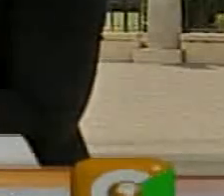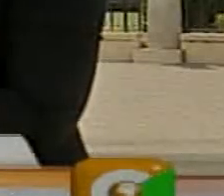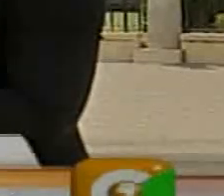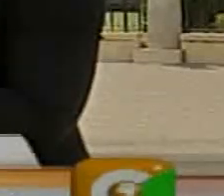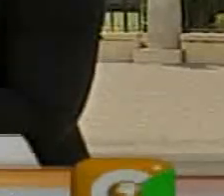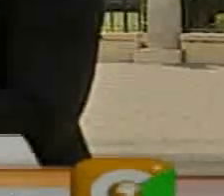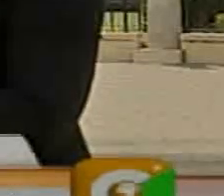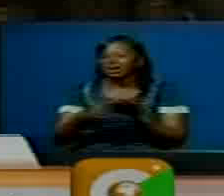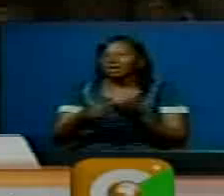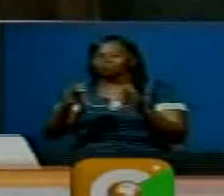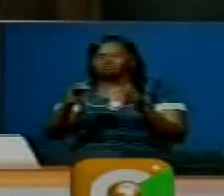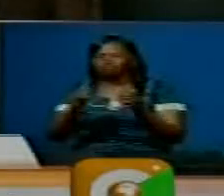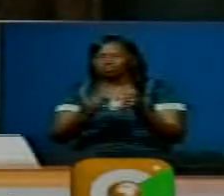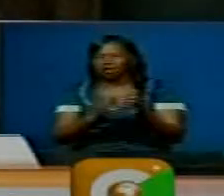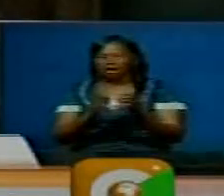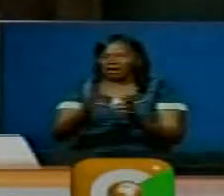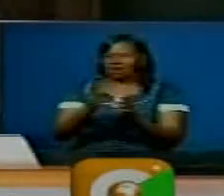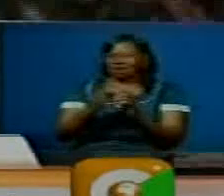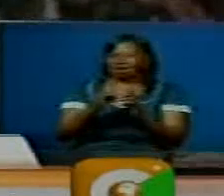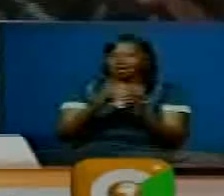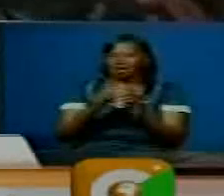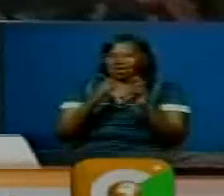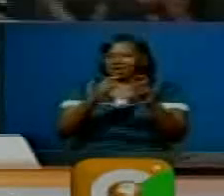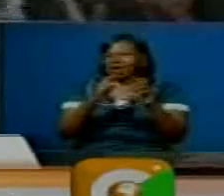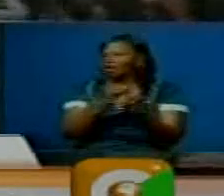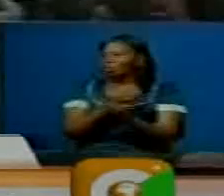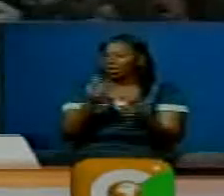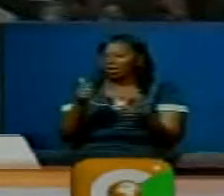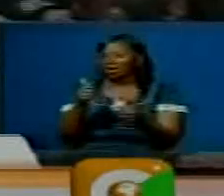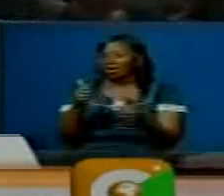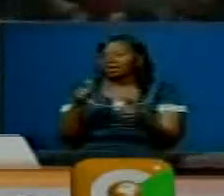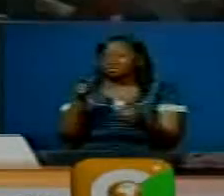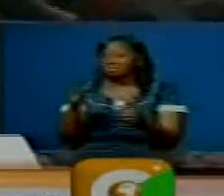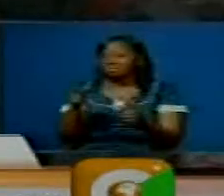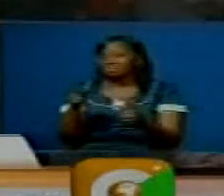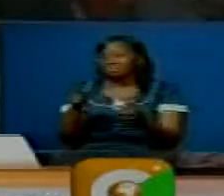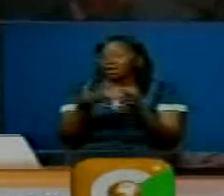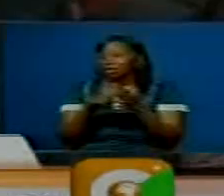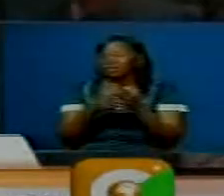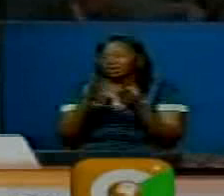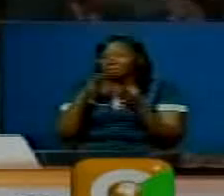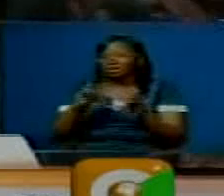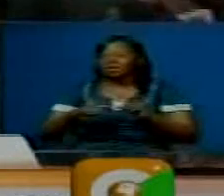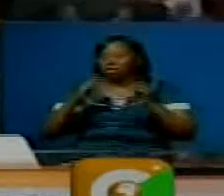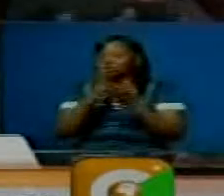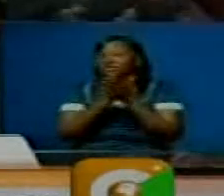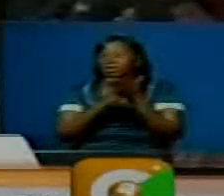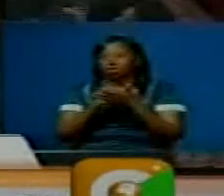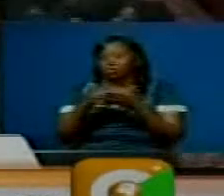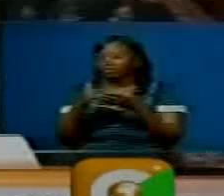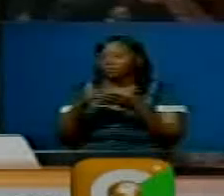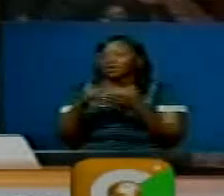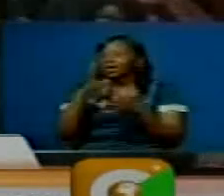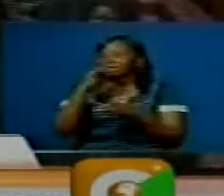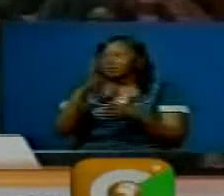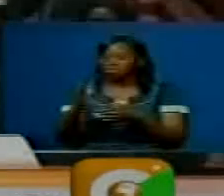for Administration and National Security, was moving the amendments, we had one first clause being endorsed, the second one